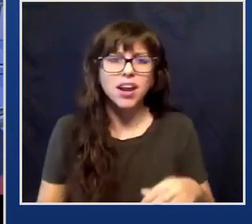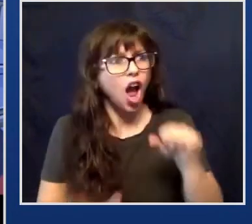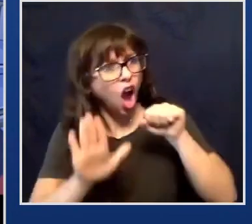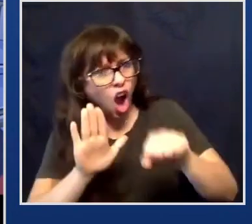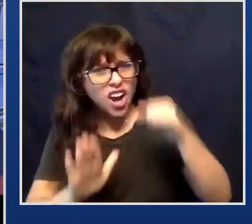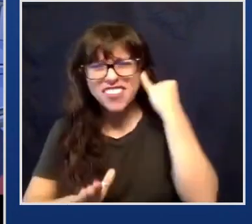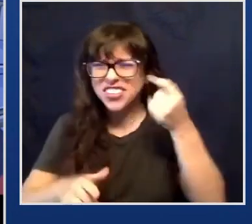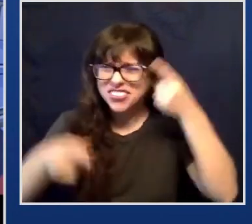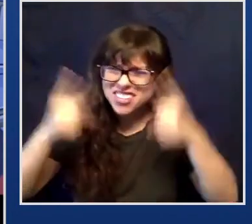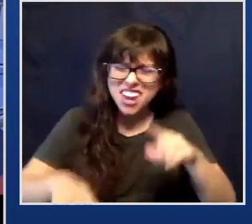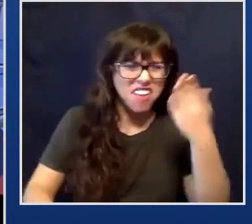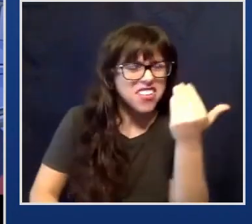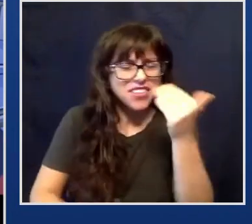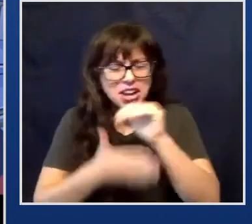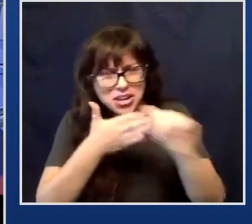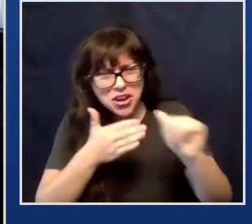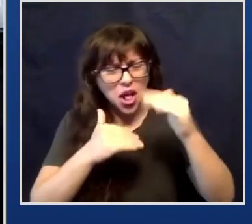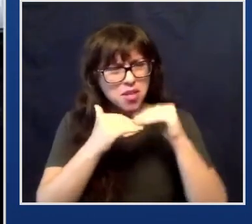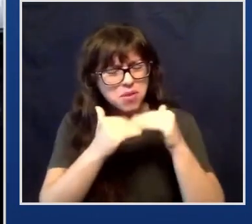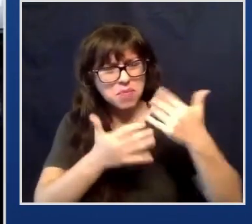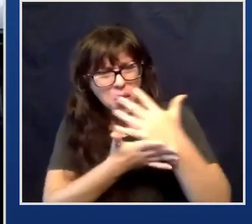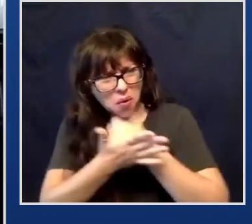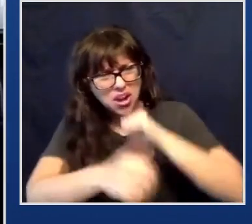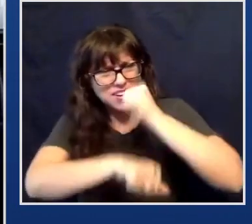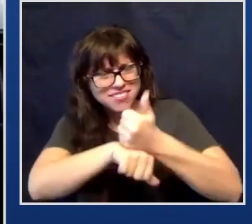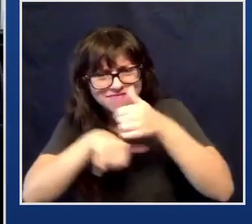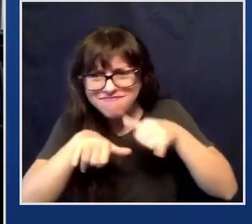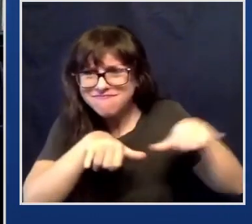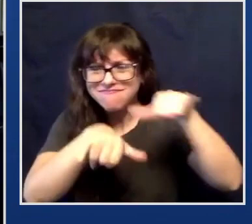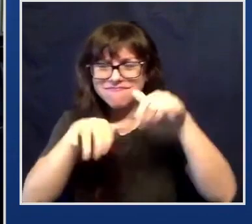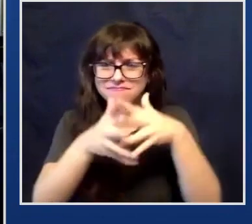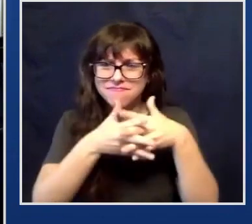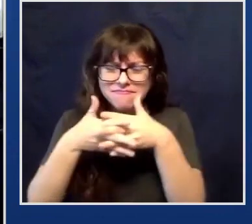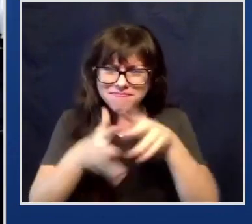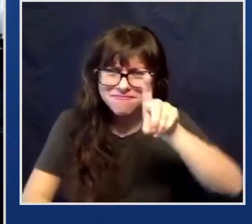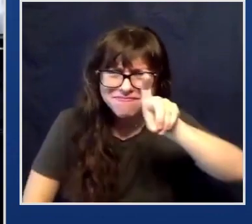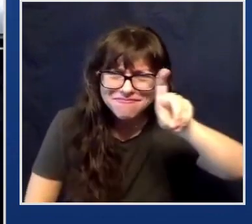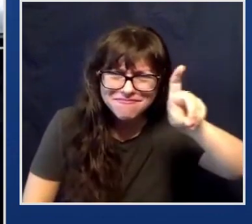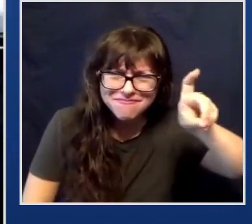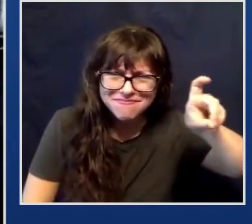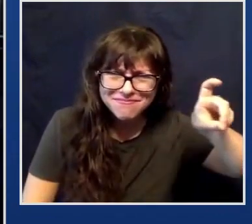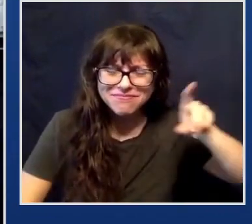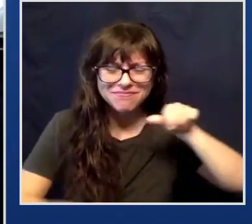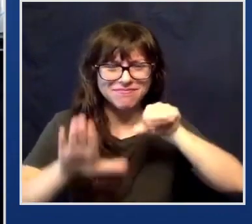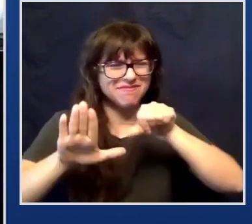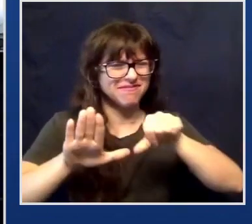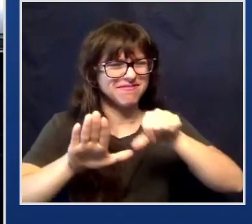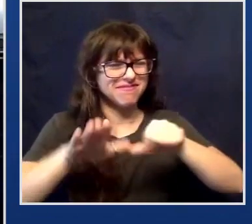is just necessary nationwide.